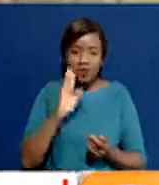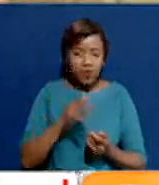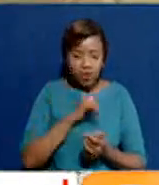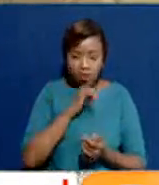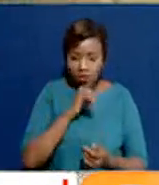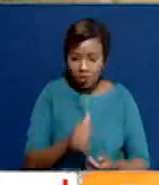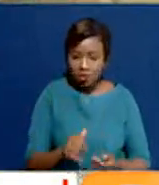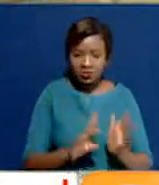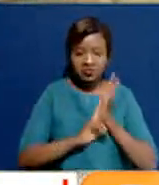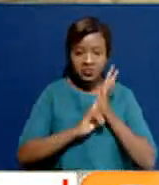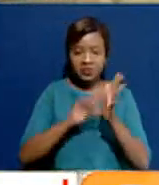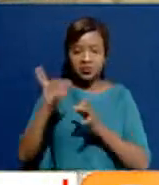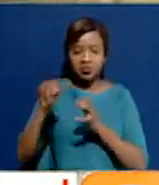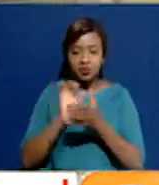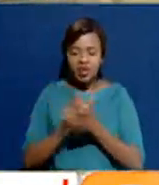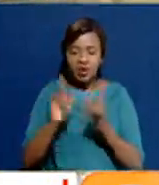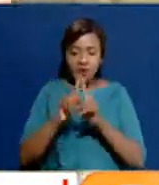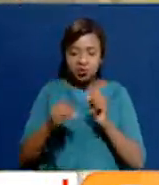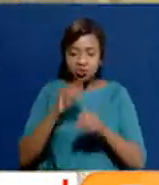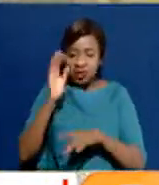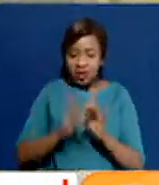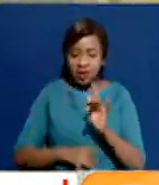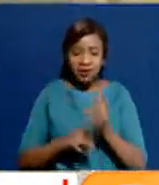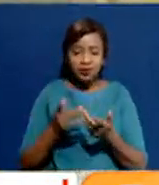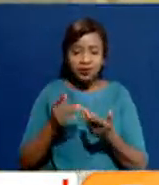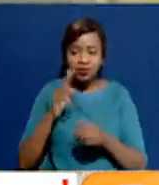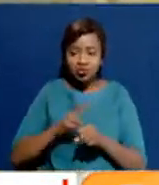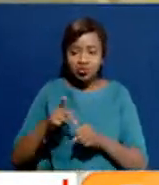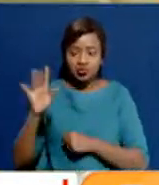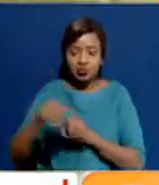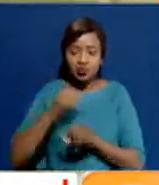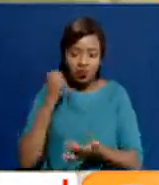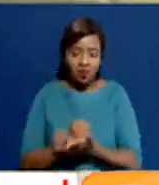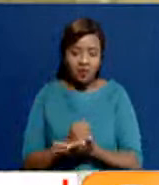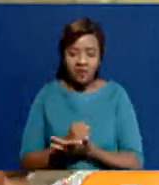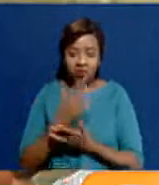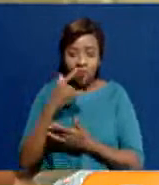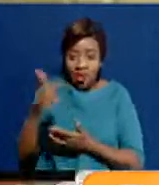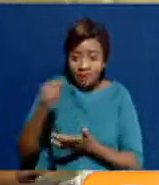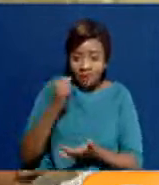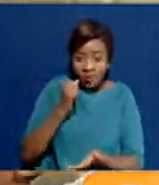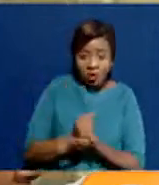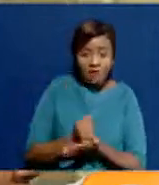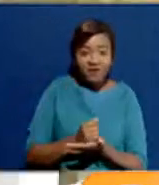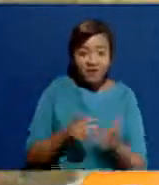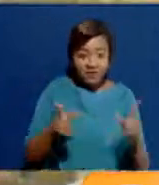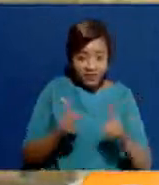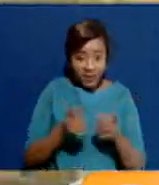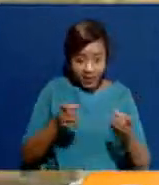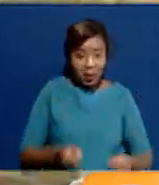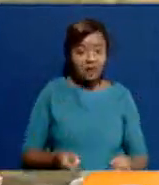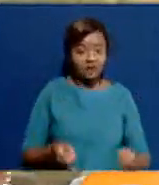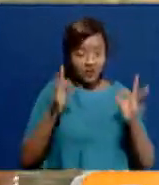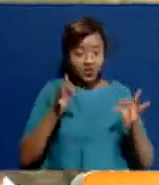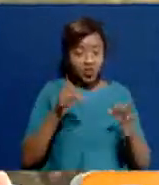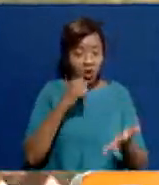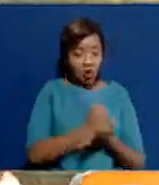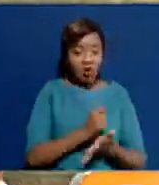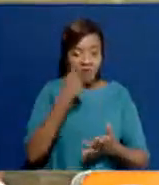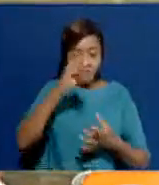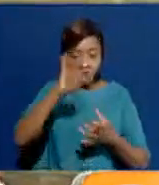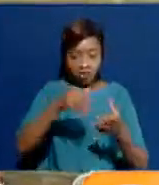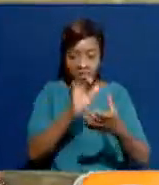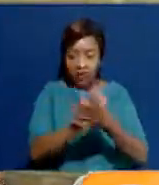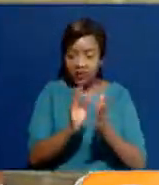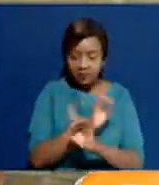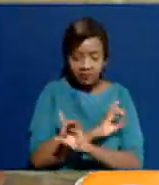to have this office as a headquarter, because this office is also not gazetted as the official headquarter of Jubilee. And from today,